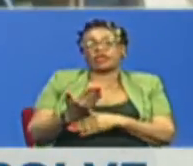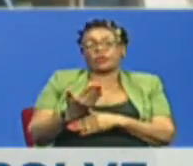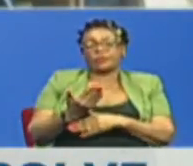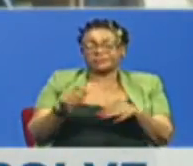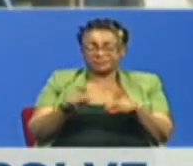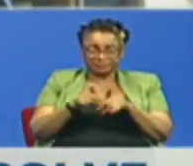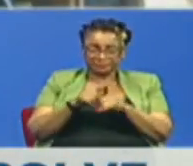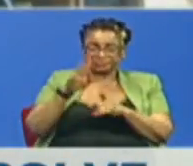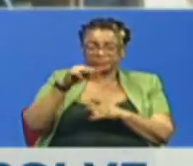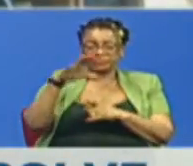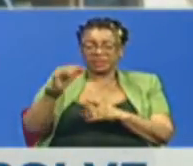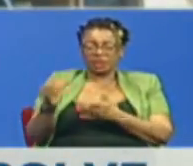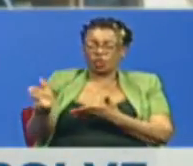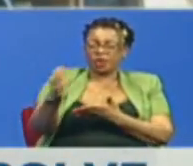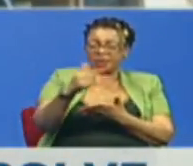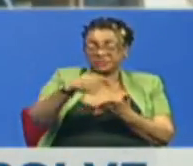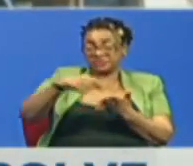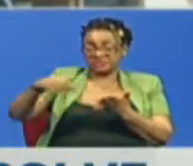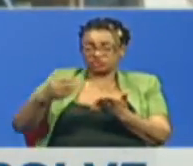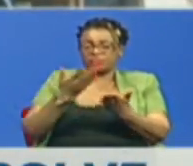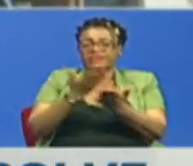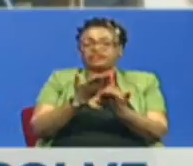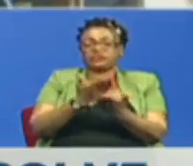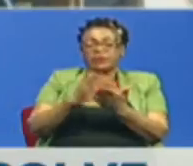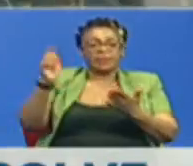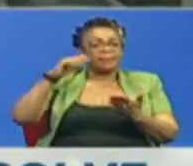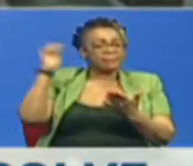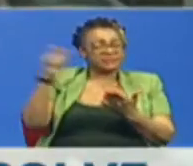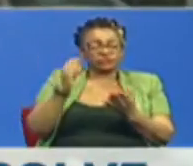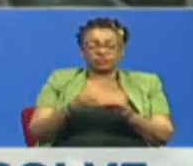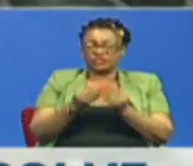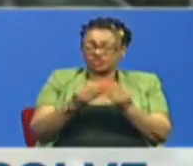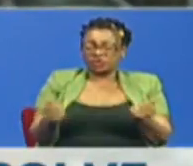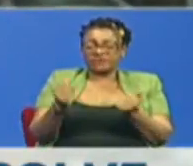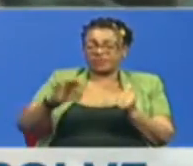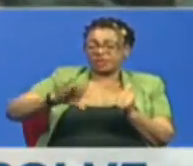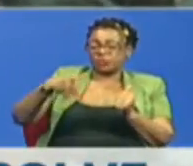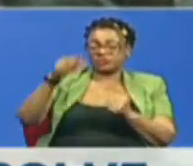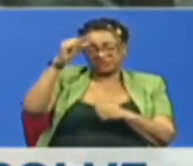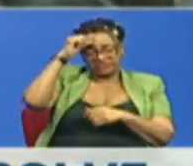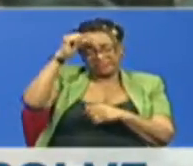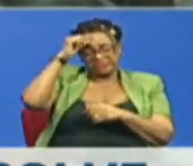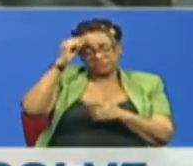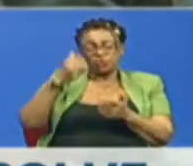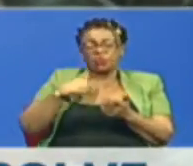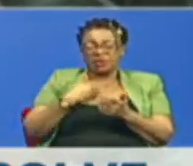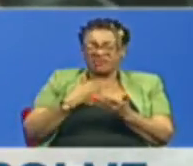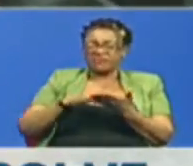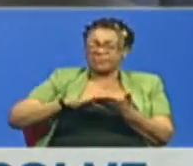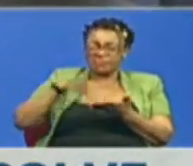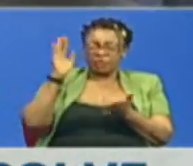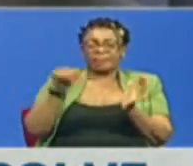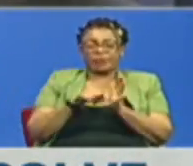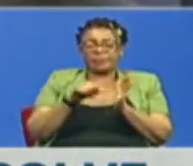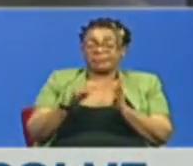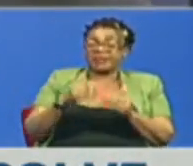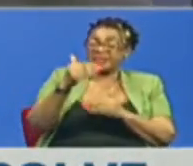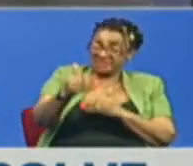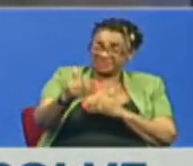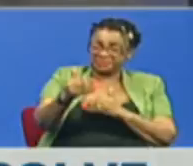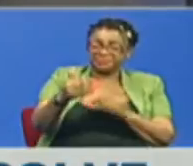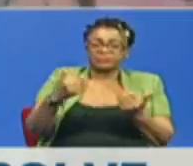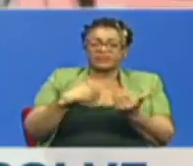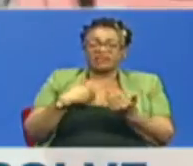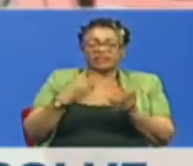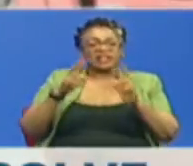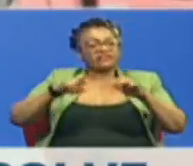MCAs collect signatures to petition the president to dissolve the county government, there are more hurdles ahead, including an